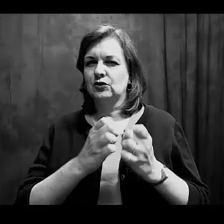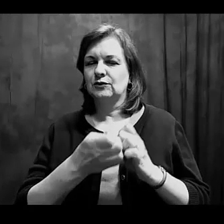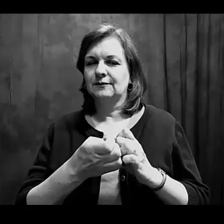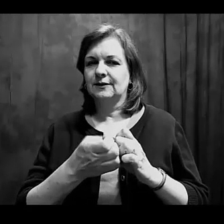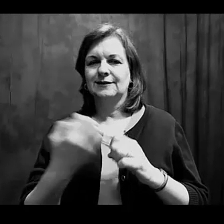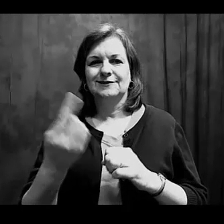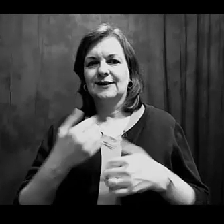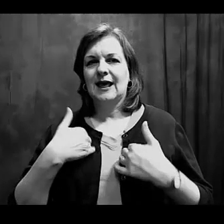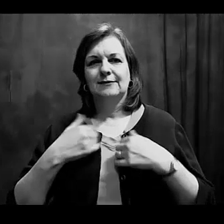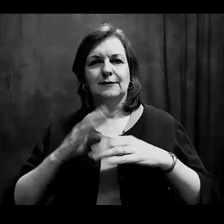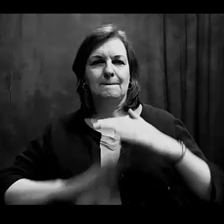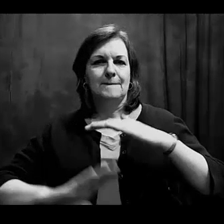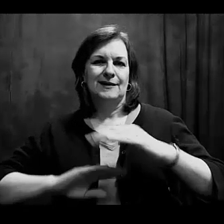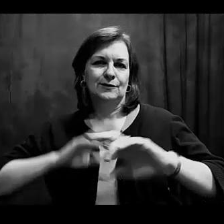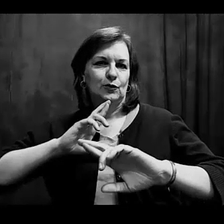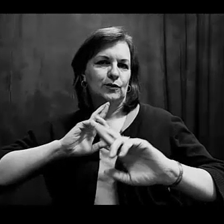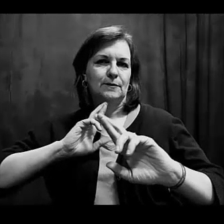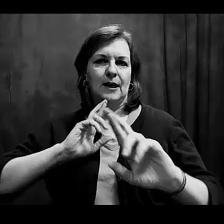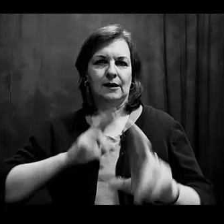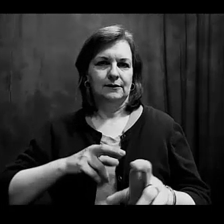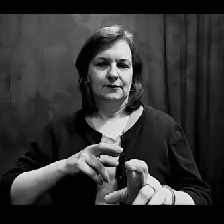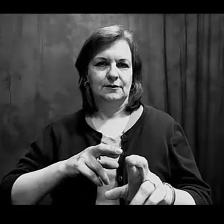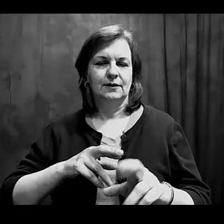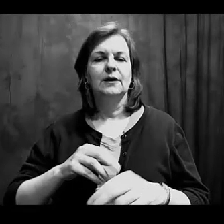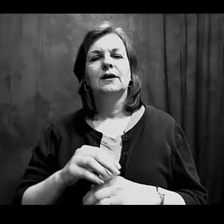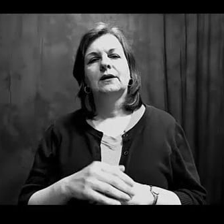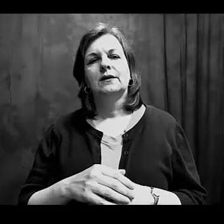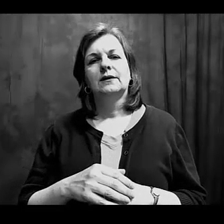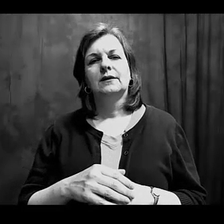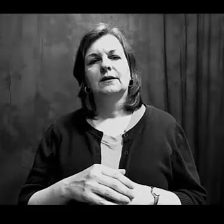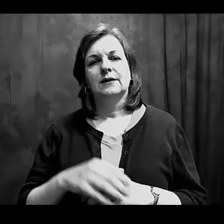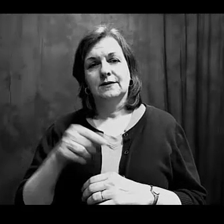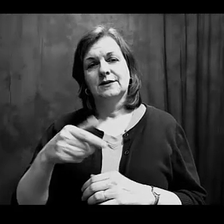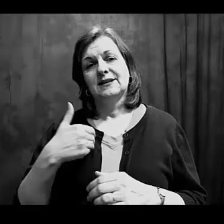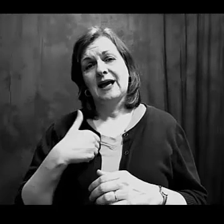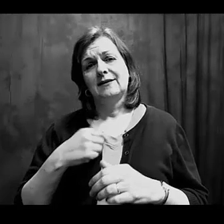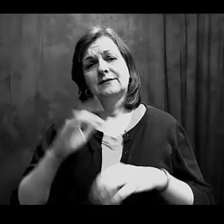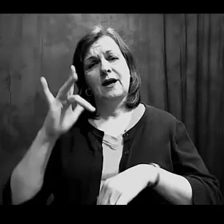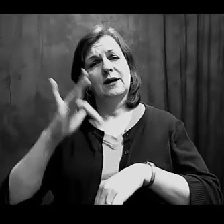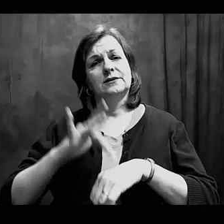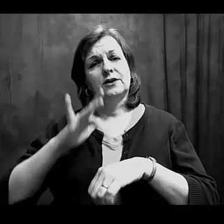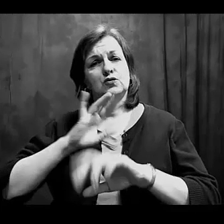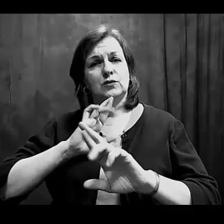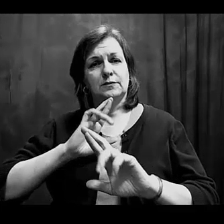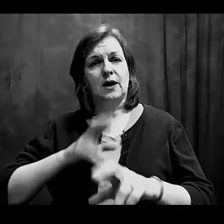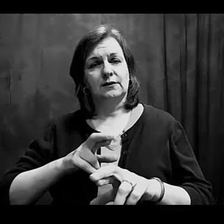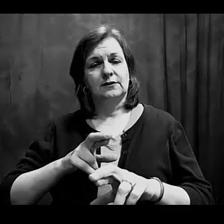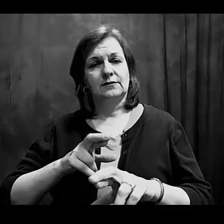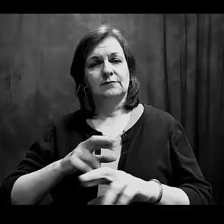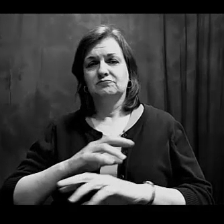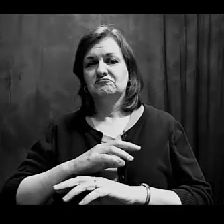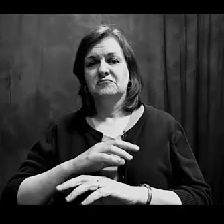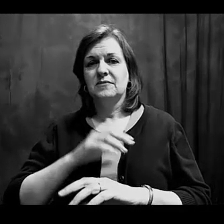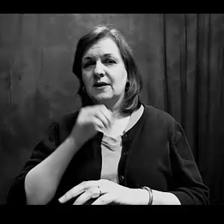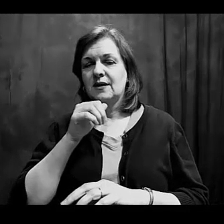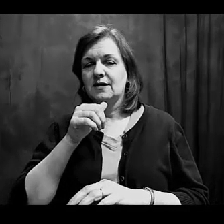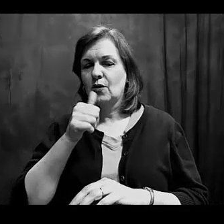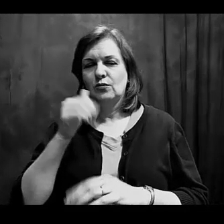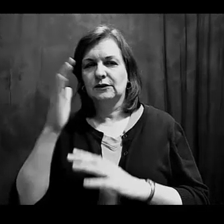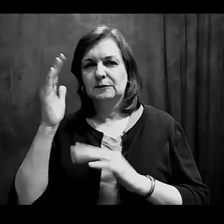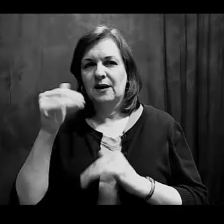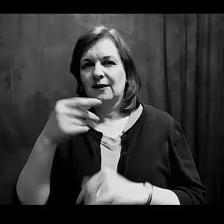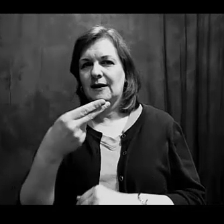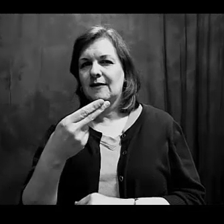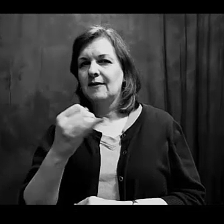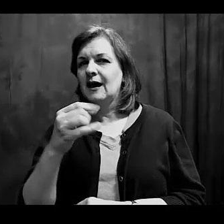basic response. And essentially what we're looking for is basically a touch response. We're not looking for your hydra